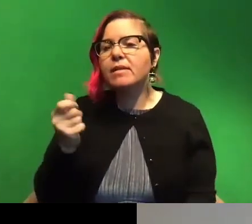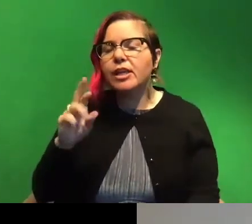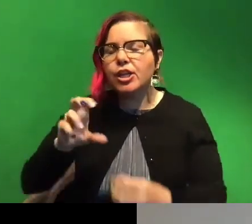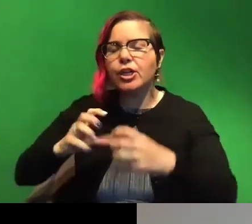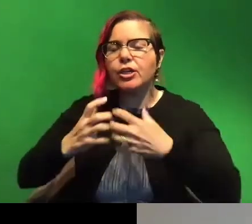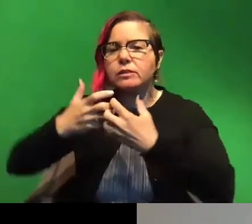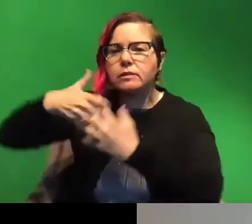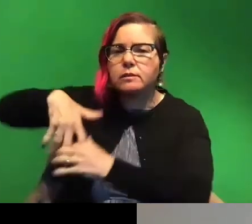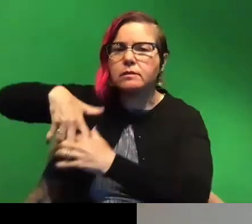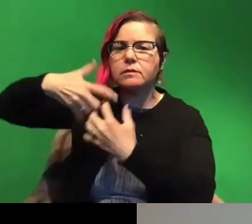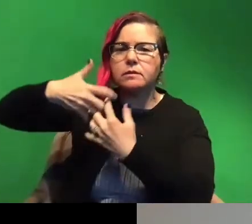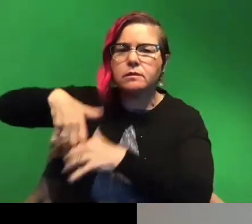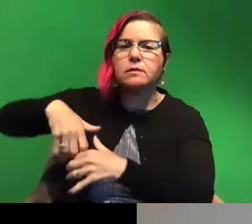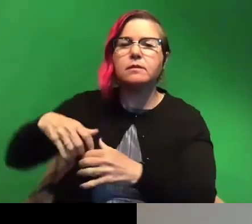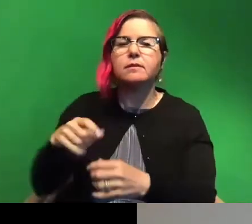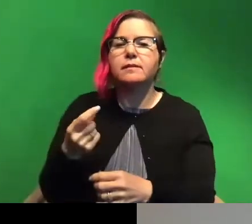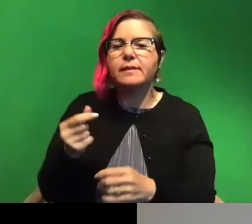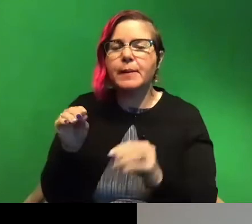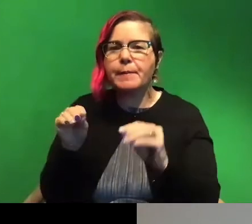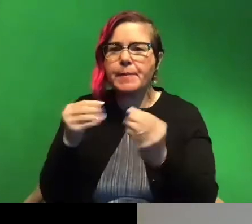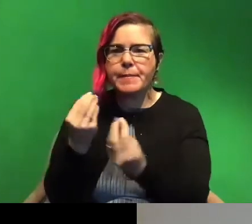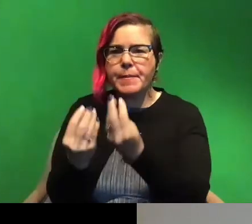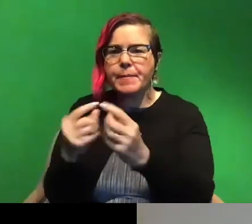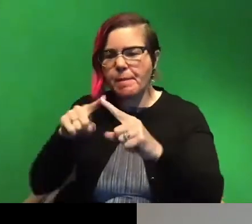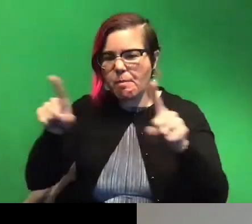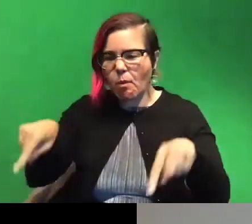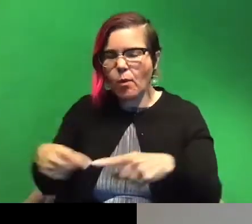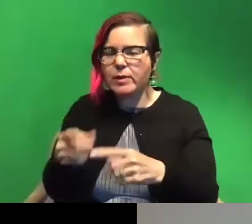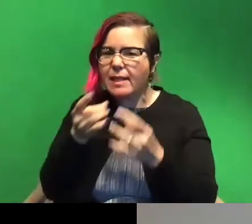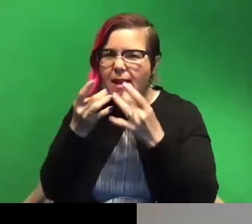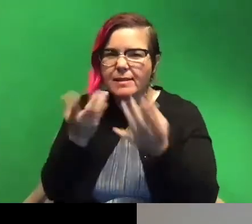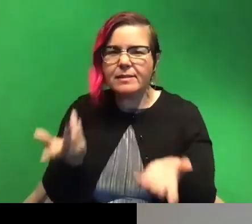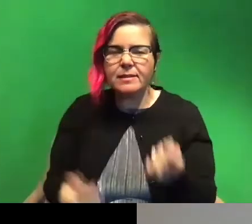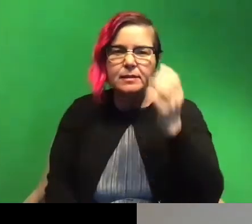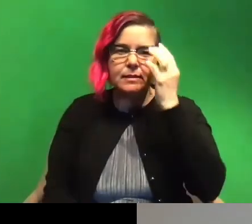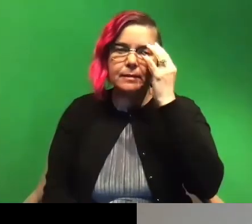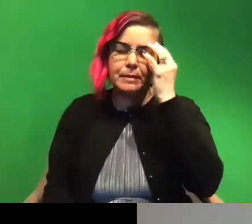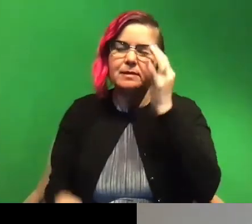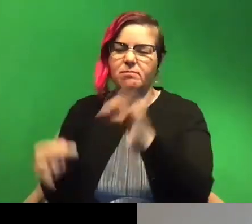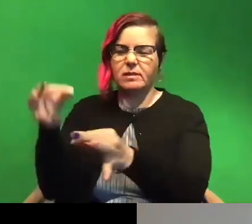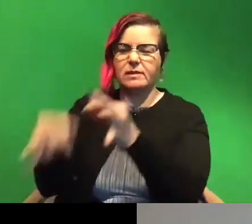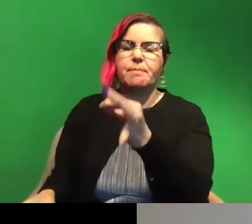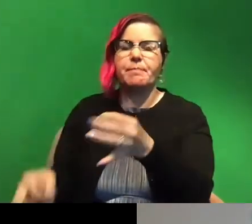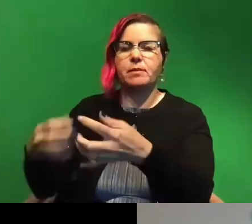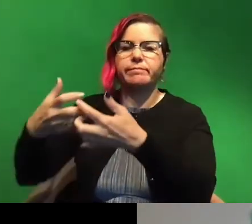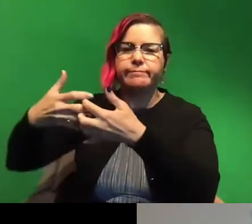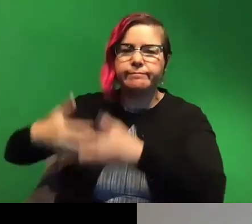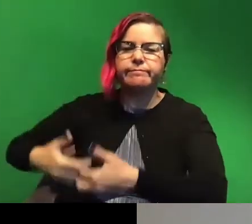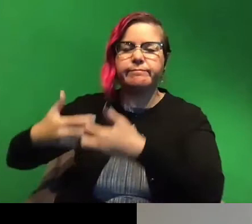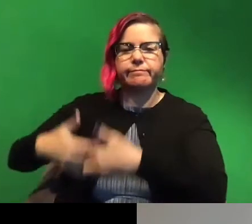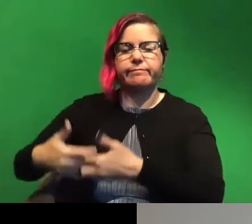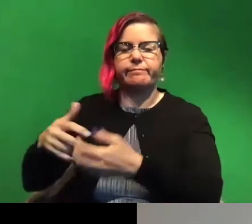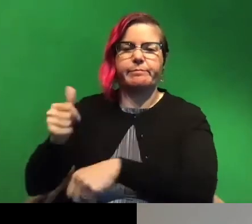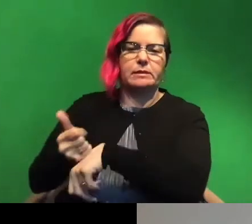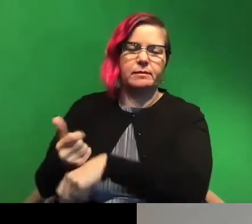turns, like little blinky boards and things like that in there, and lights. But it's very simple mechanic. It's machinery